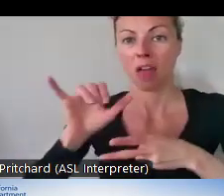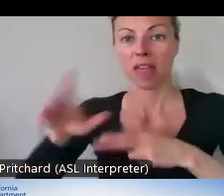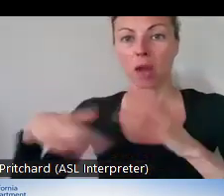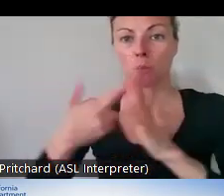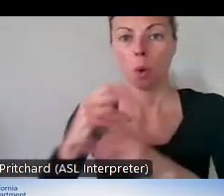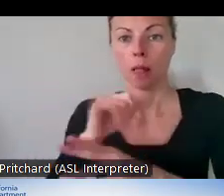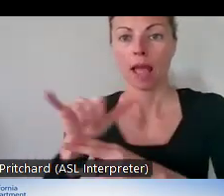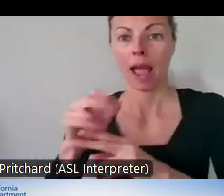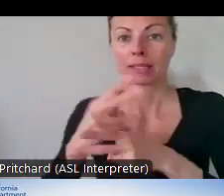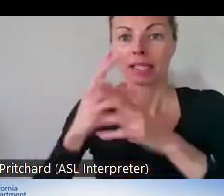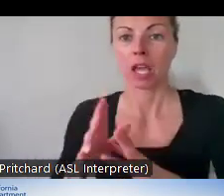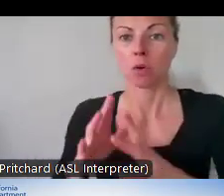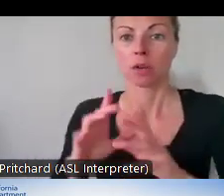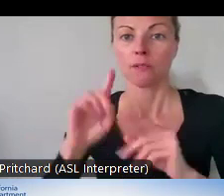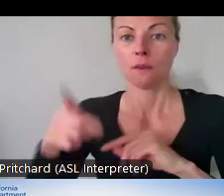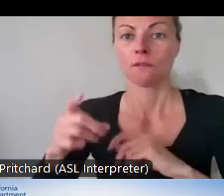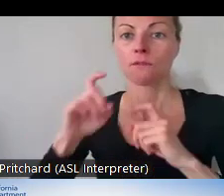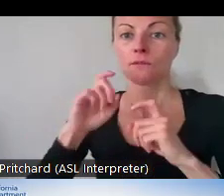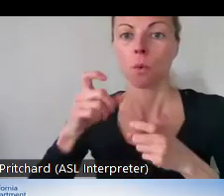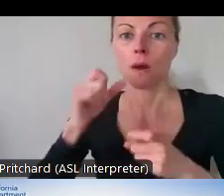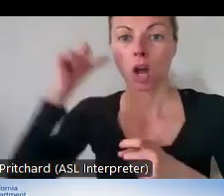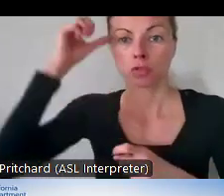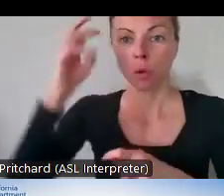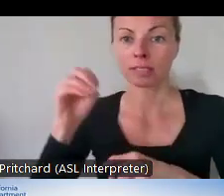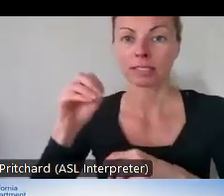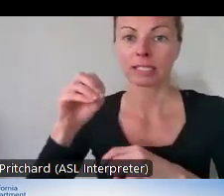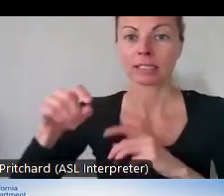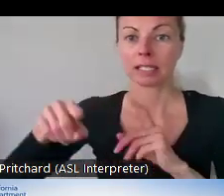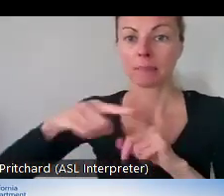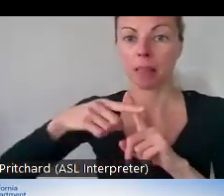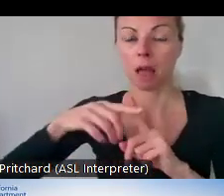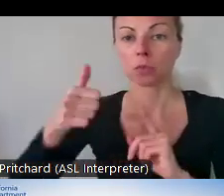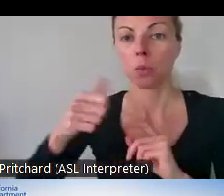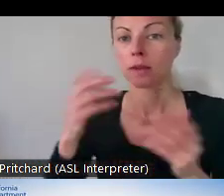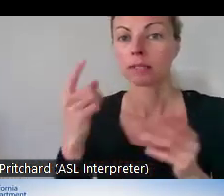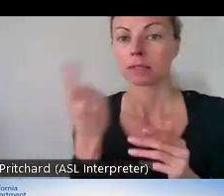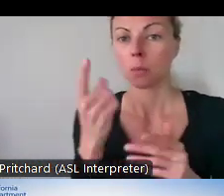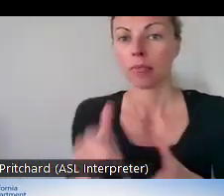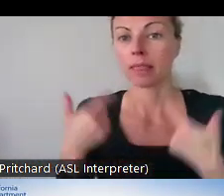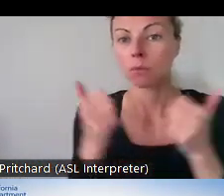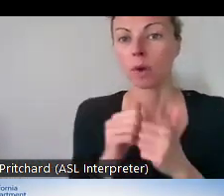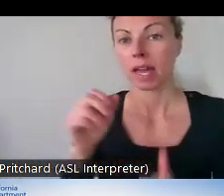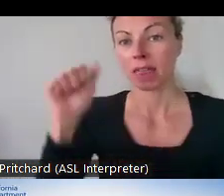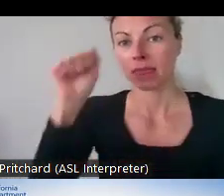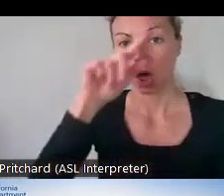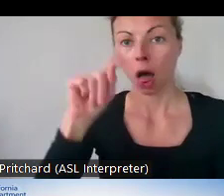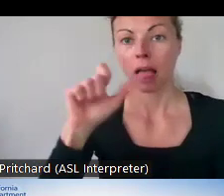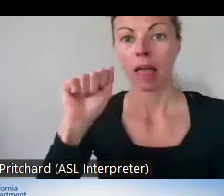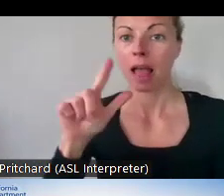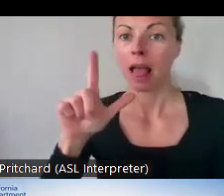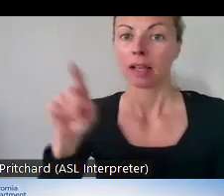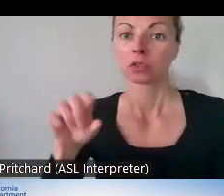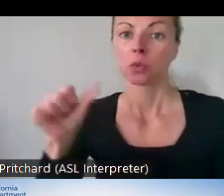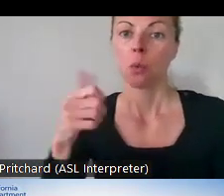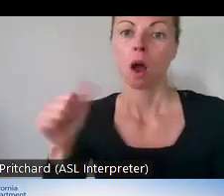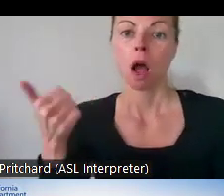adult, 60 years and older, someone living with Alzheimer's or other neurological disorders, or